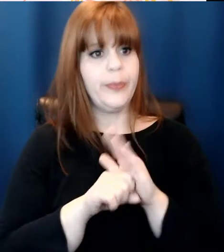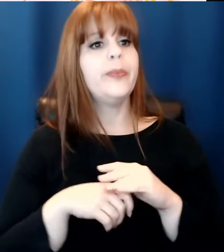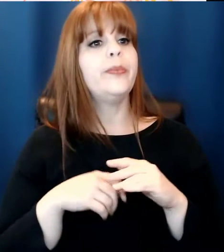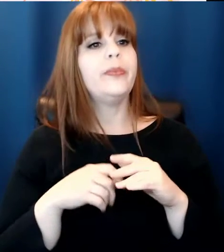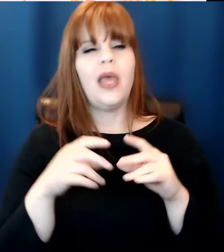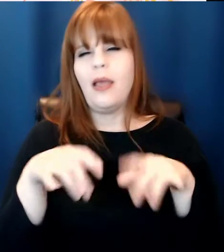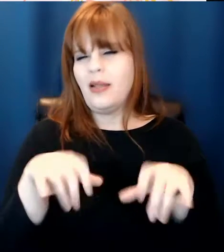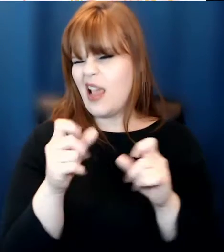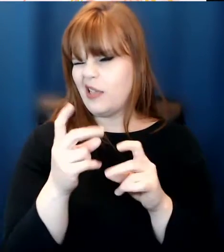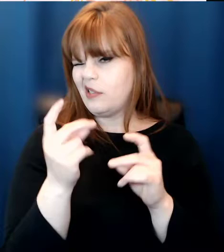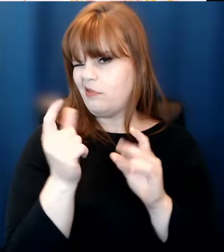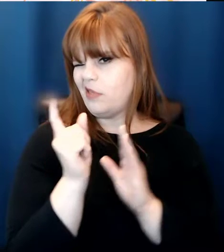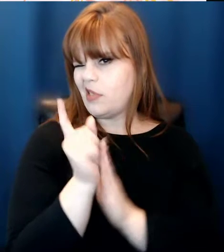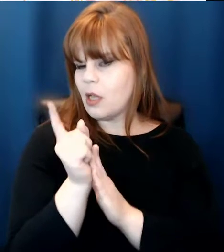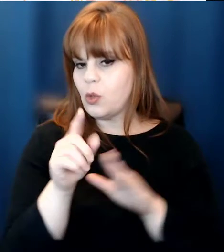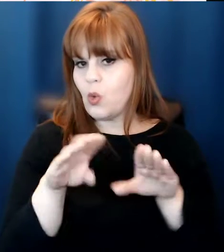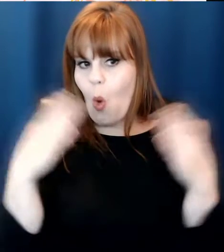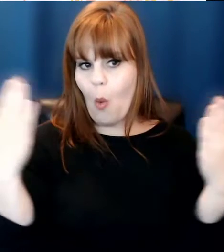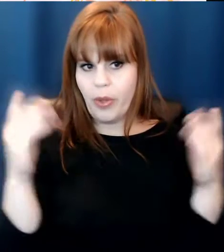it takes a quick second to open up.